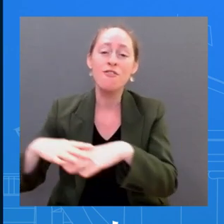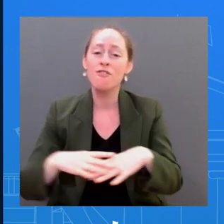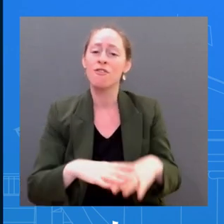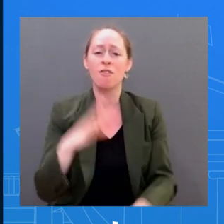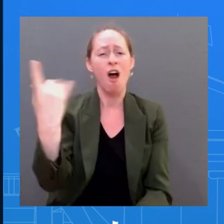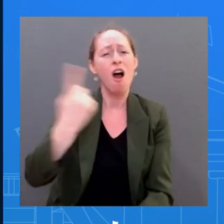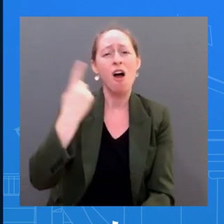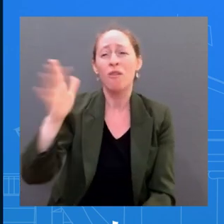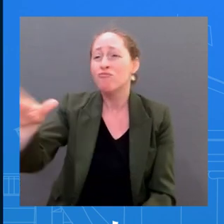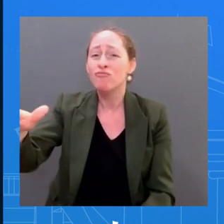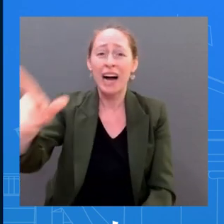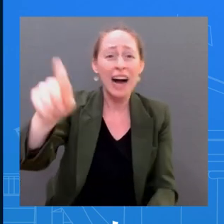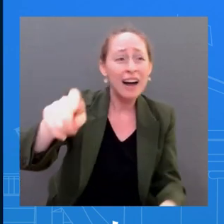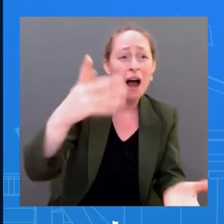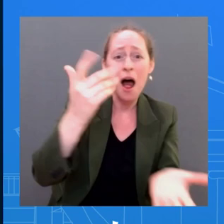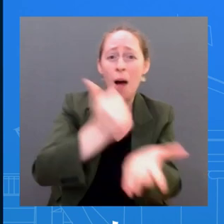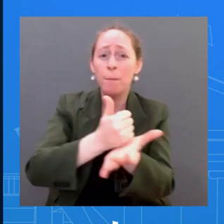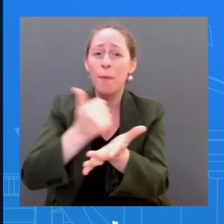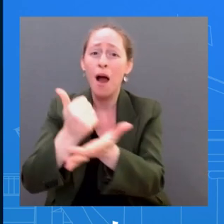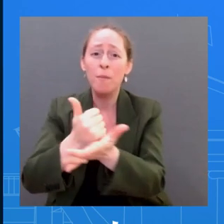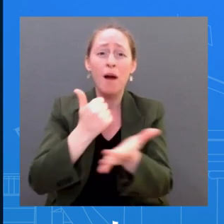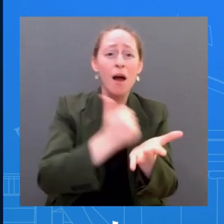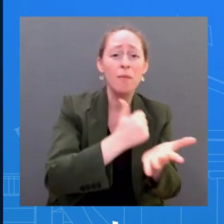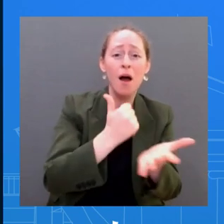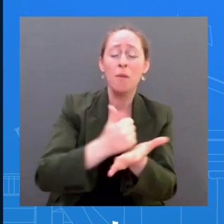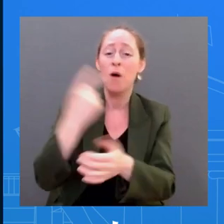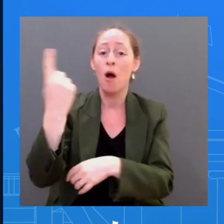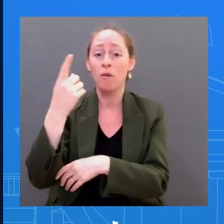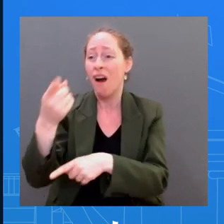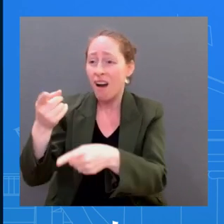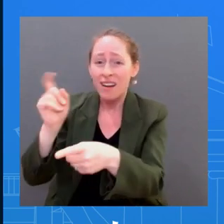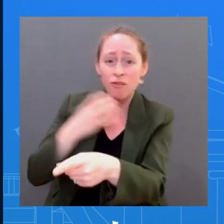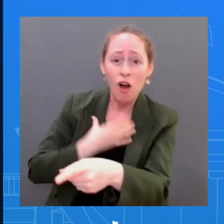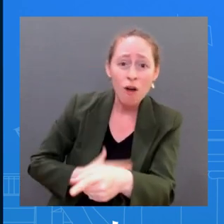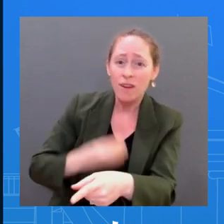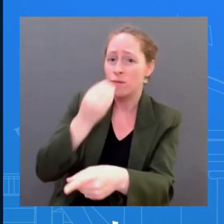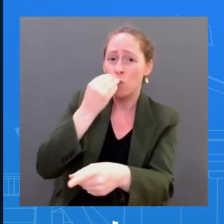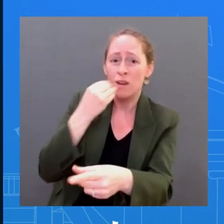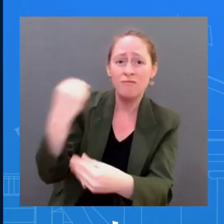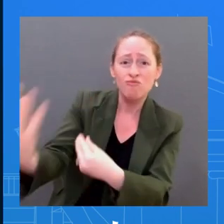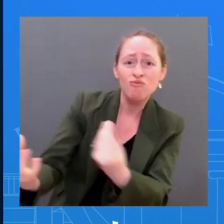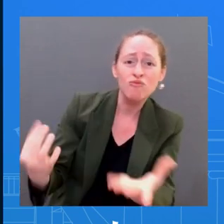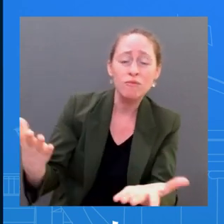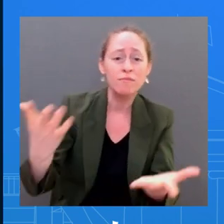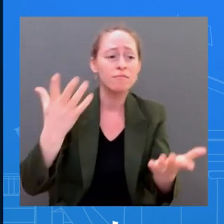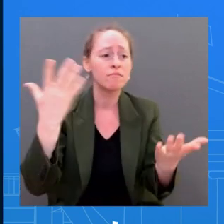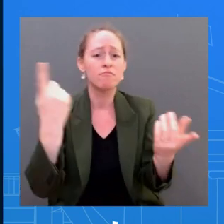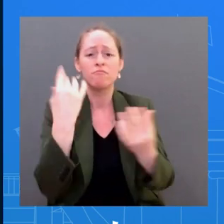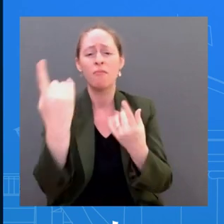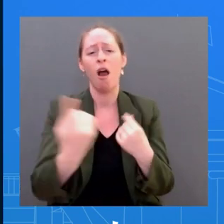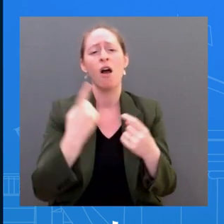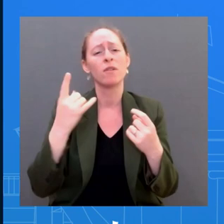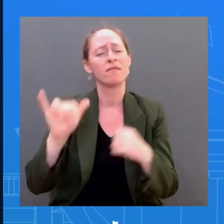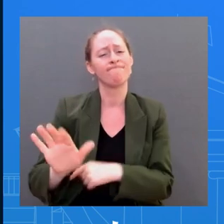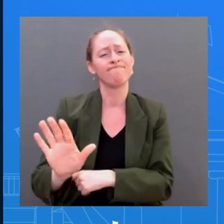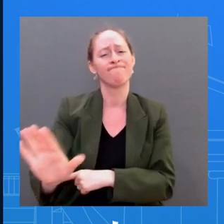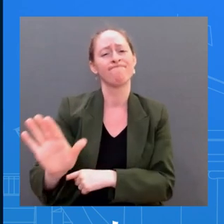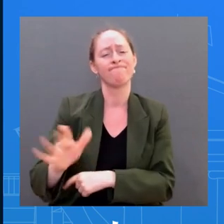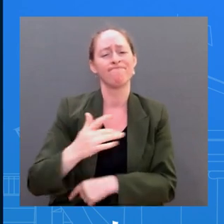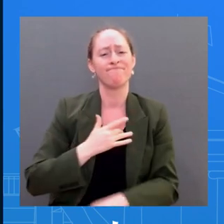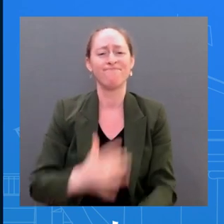plate, they said. Said around the house, we called her the great regifter.